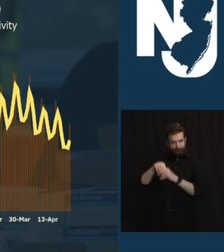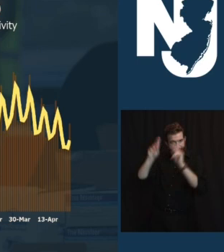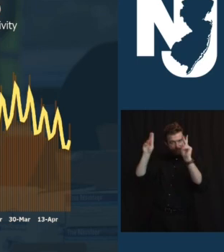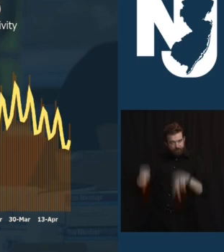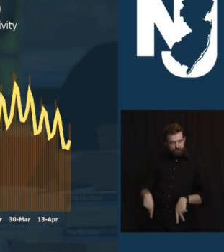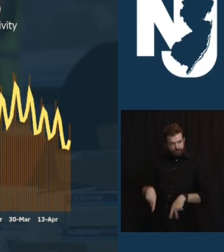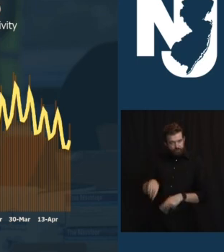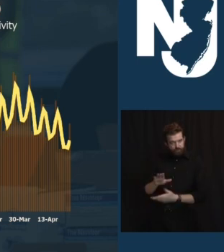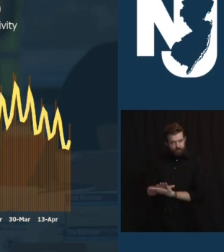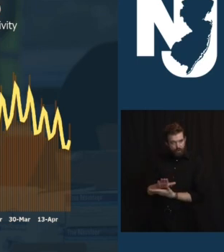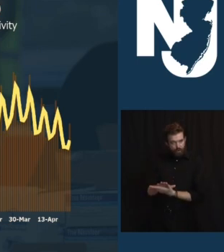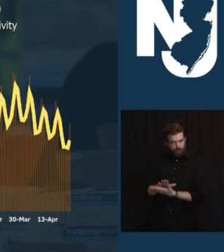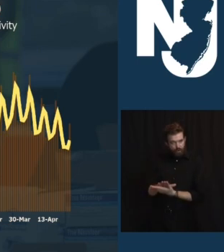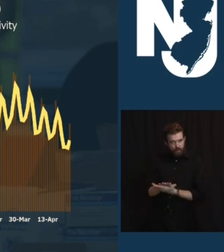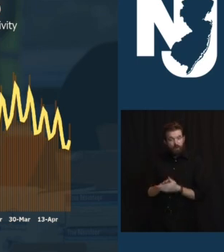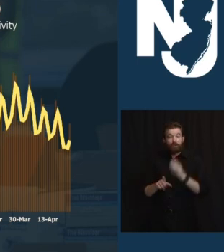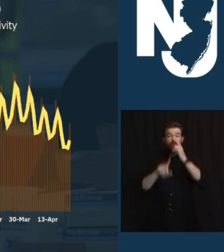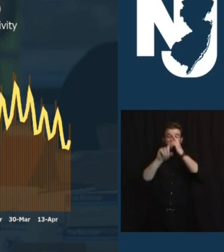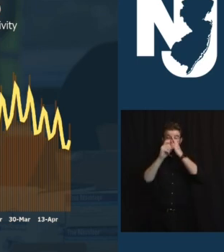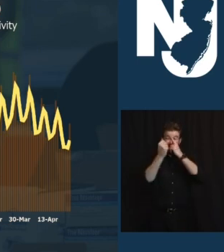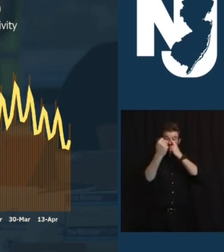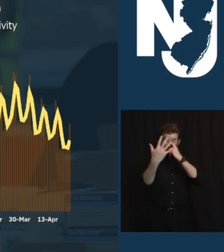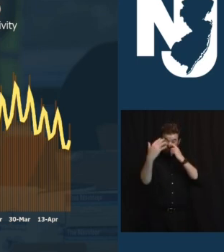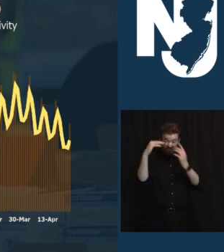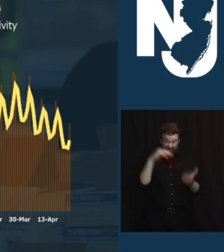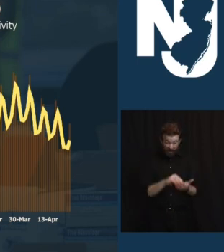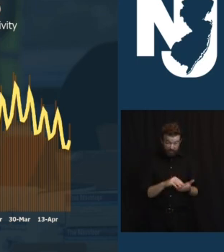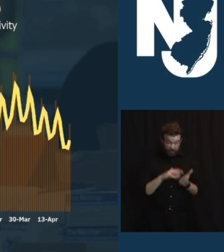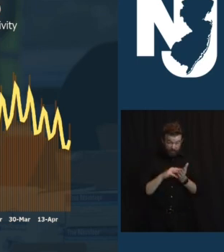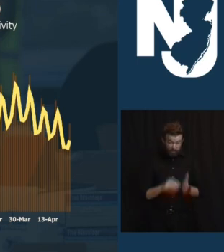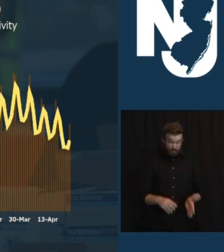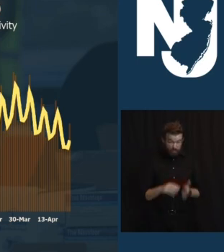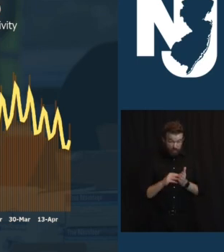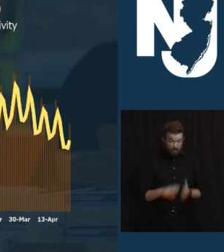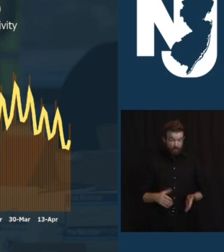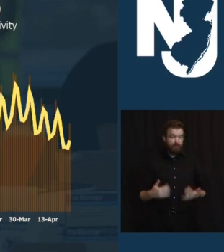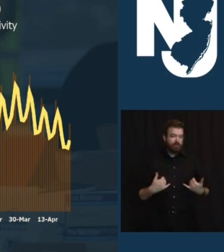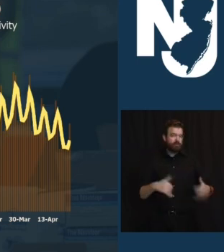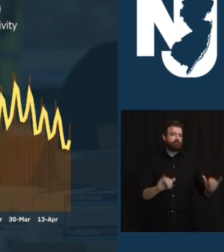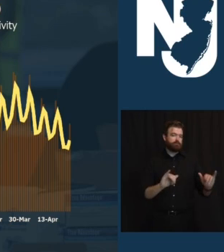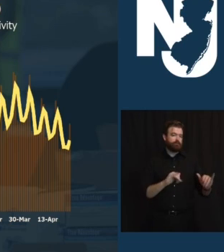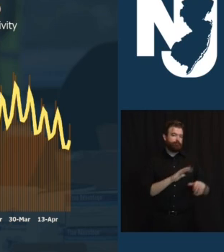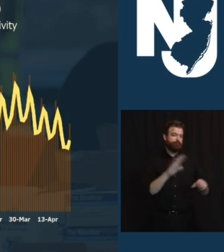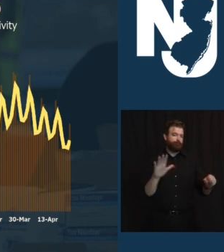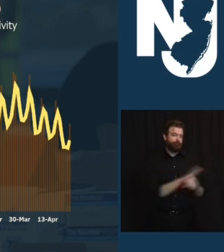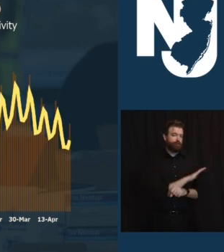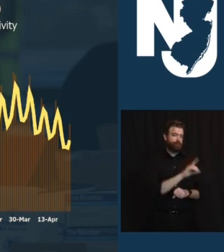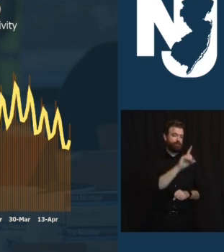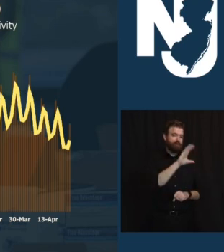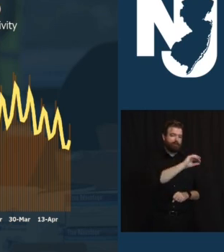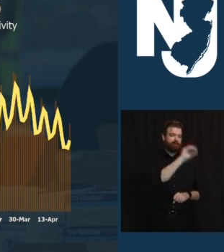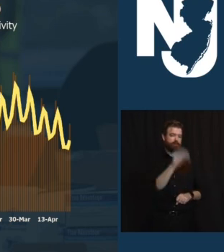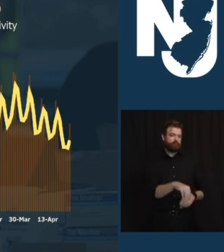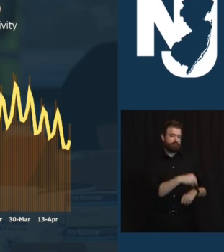students. Just 8.5% of our total population are on remote. That number on Monday was